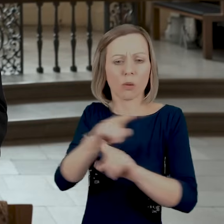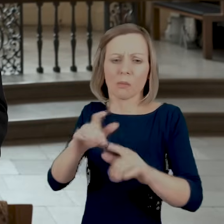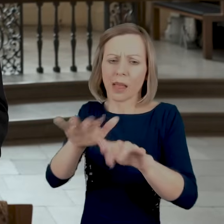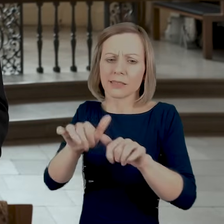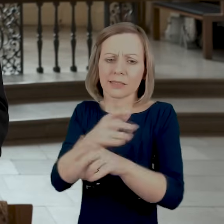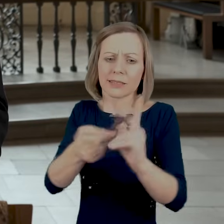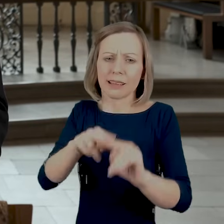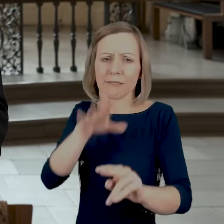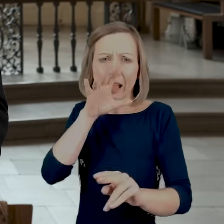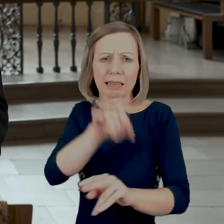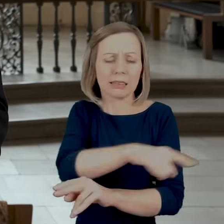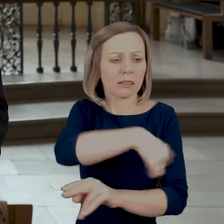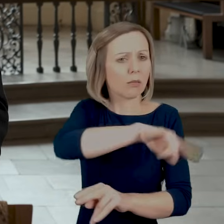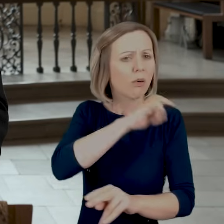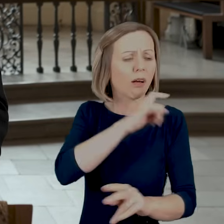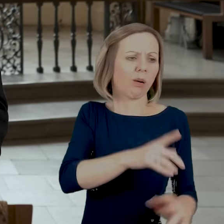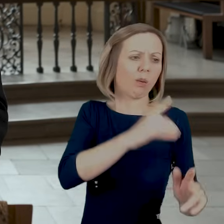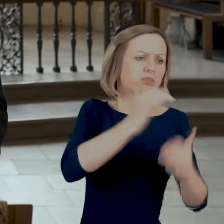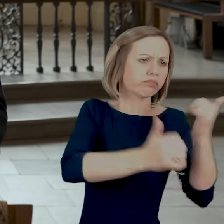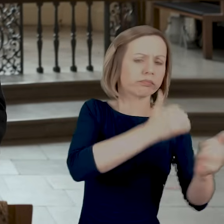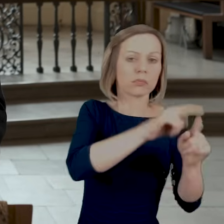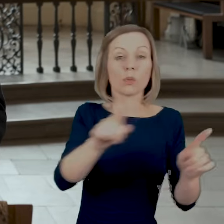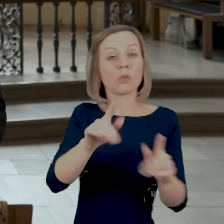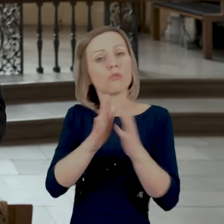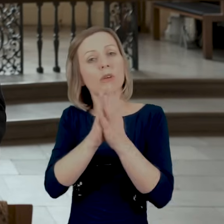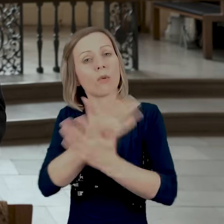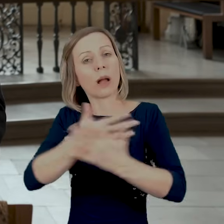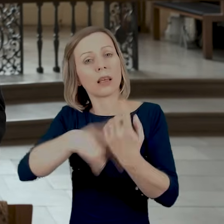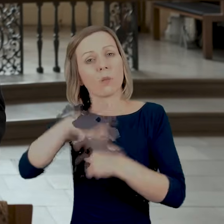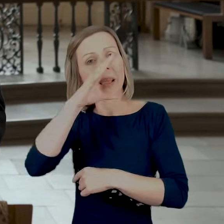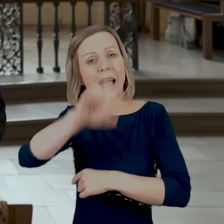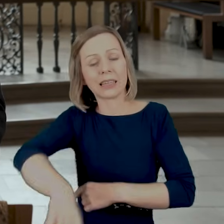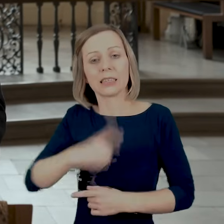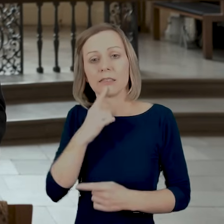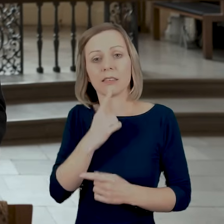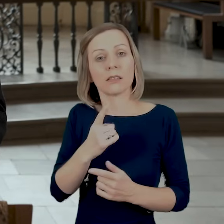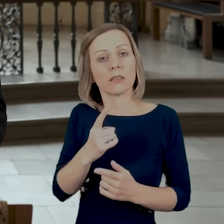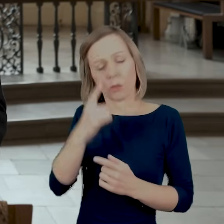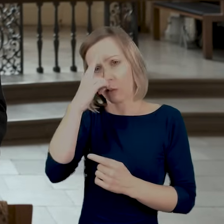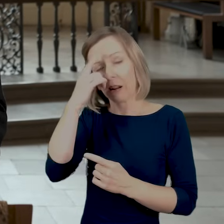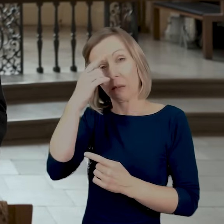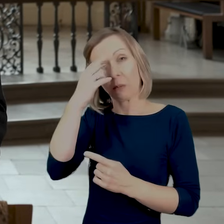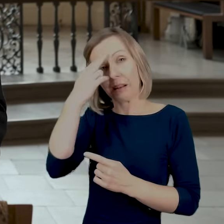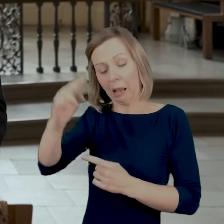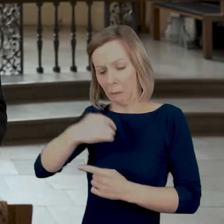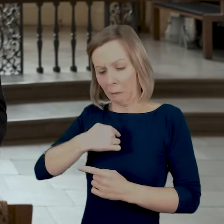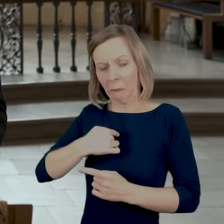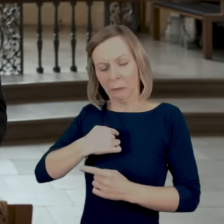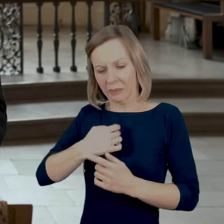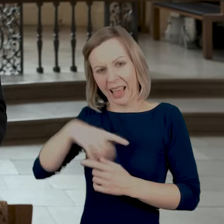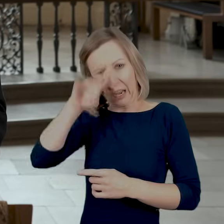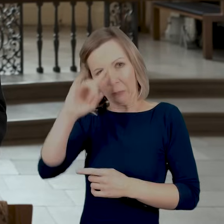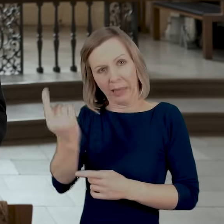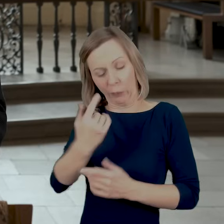you." We pray for those we hate. In a moment of silence, we name before you the one we deep down know to be